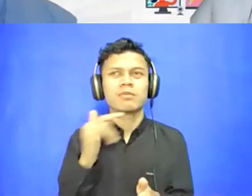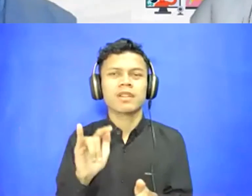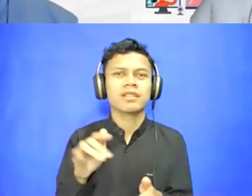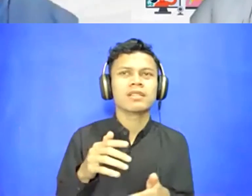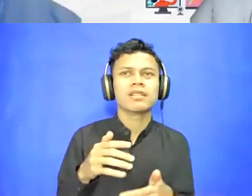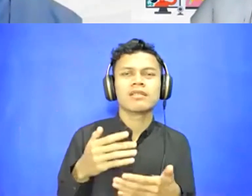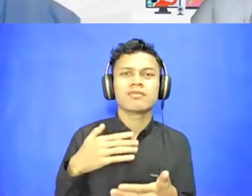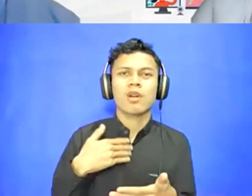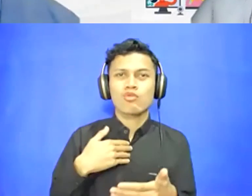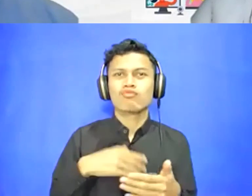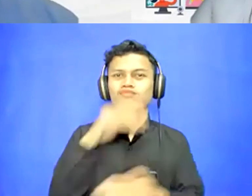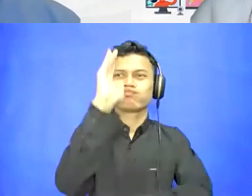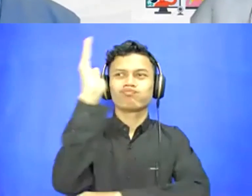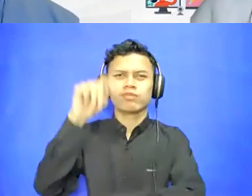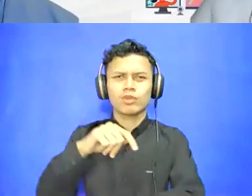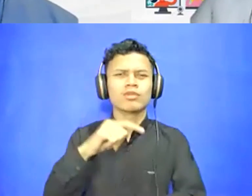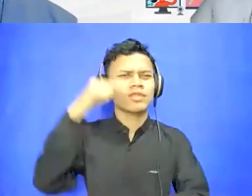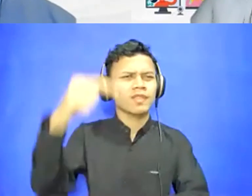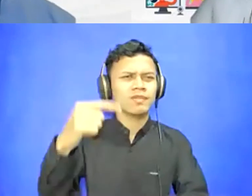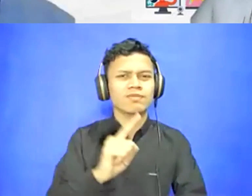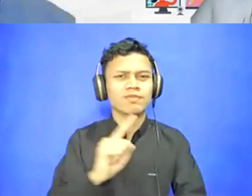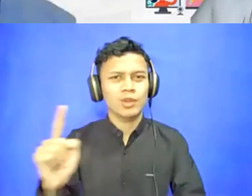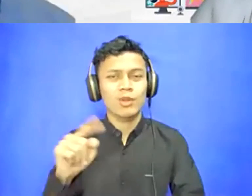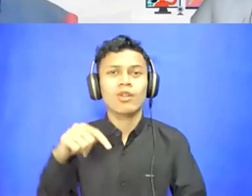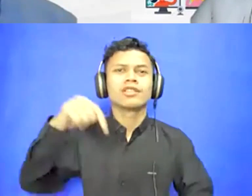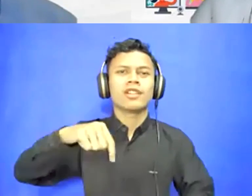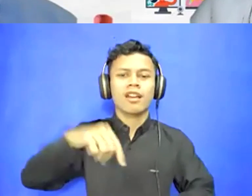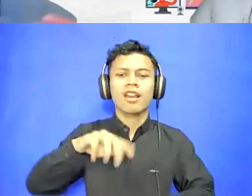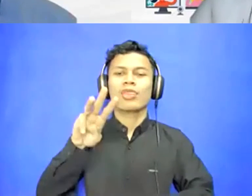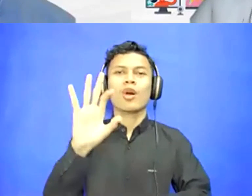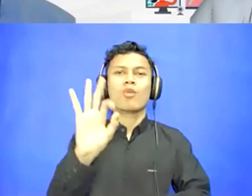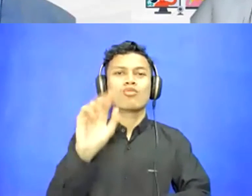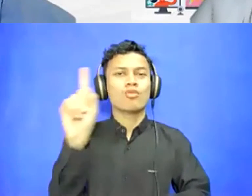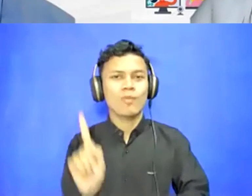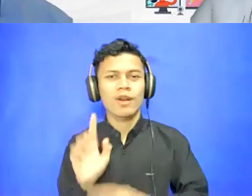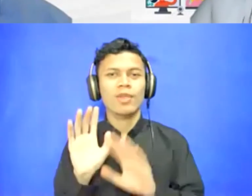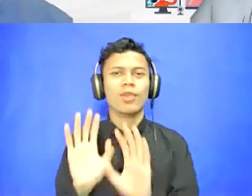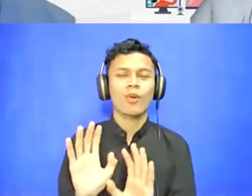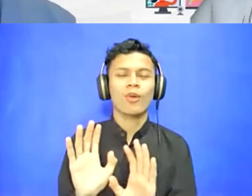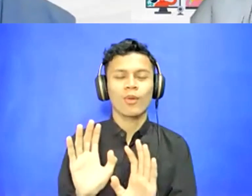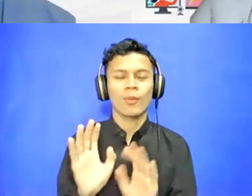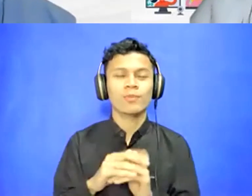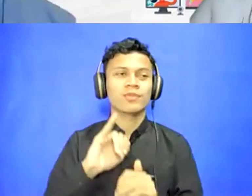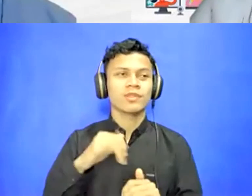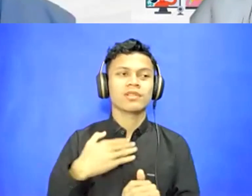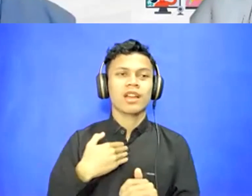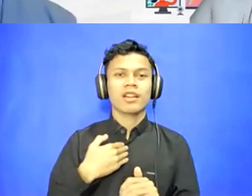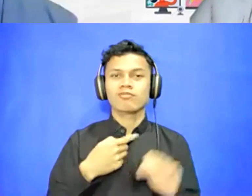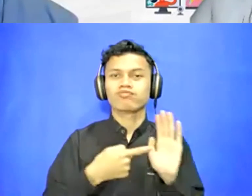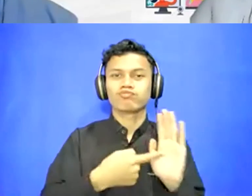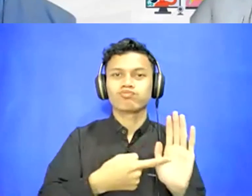had 30 minutes, that's all. So I gave you what we say the headlines. But I hope